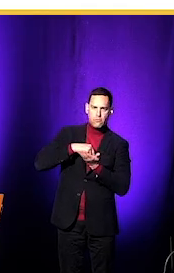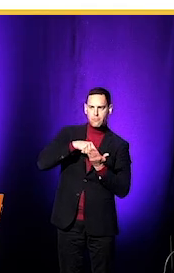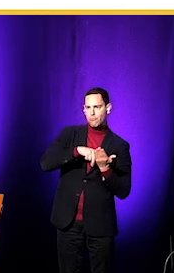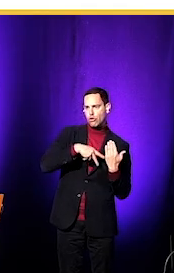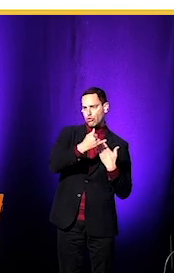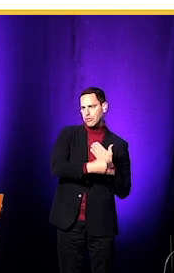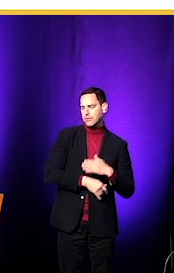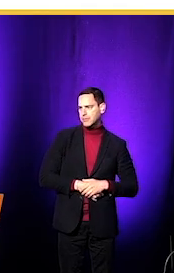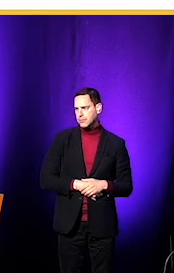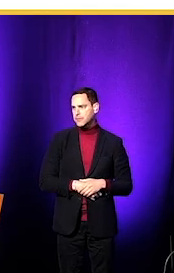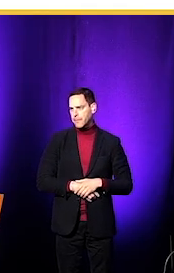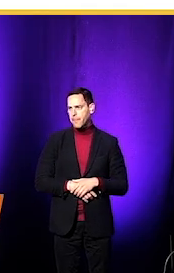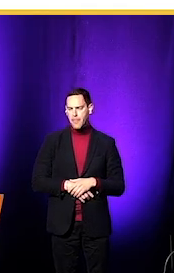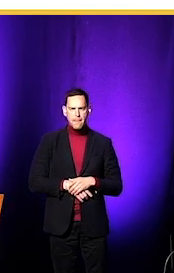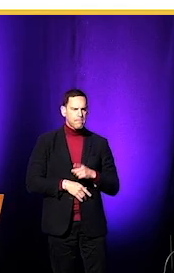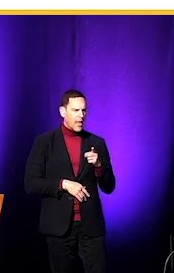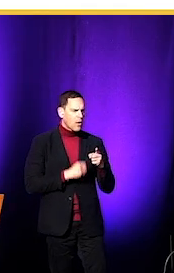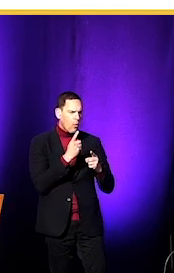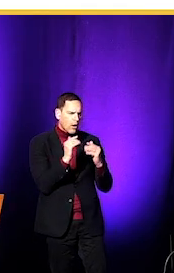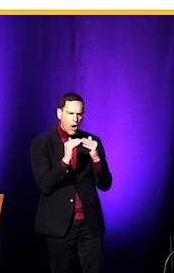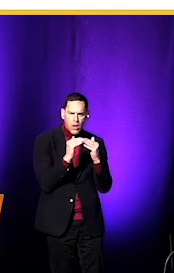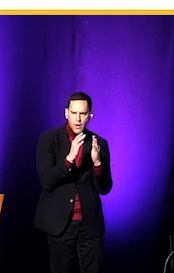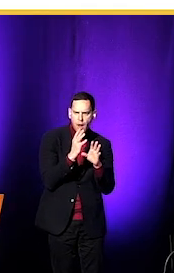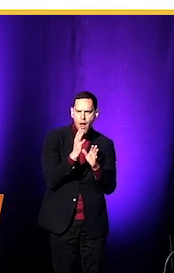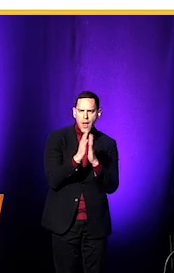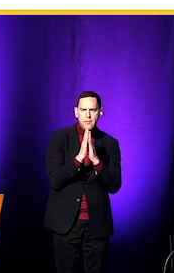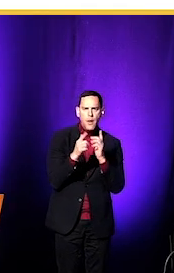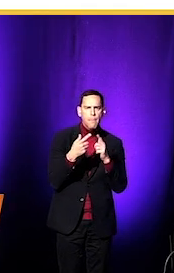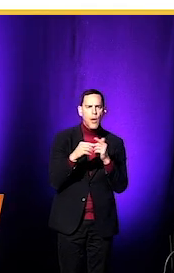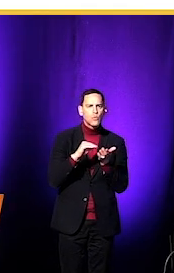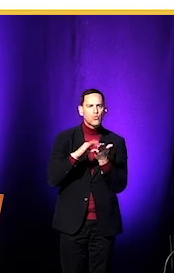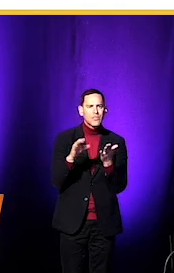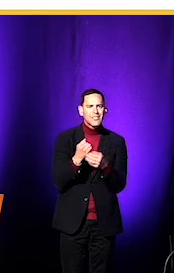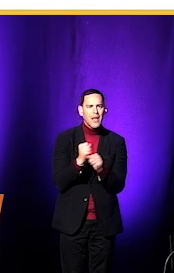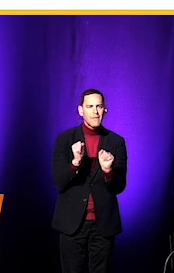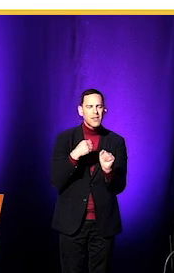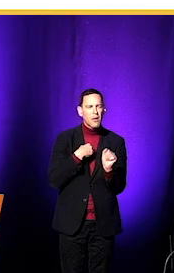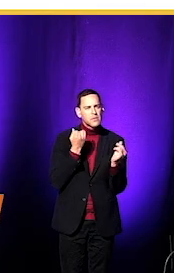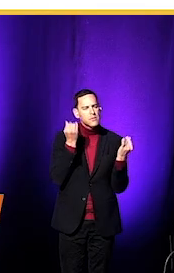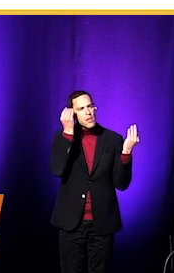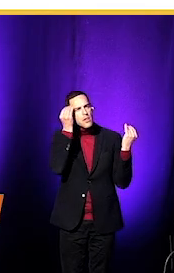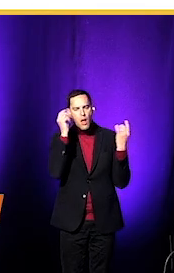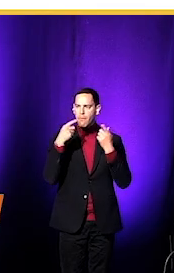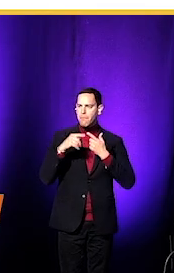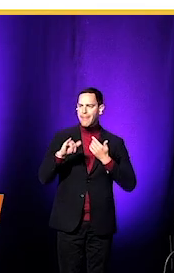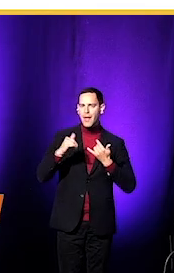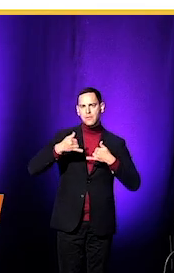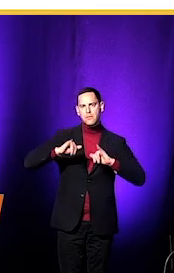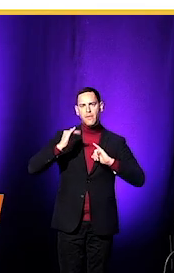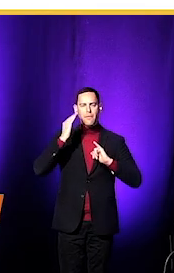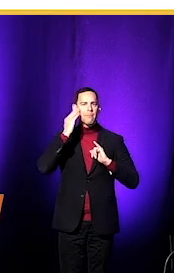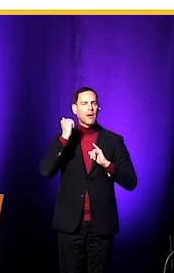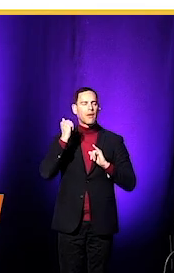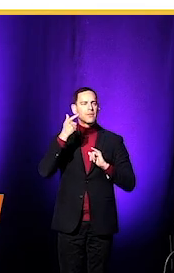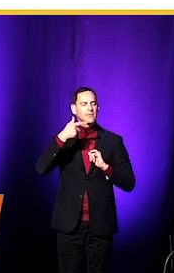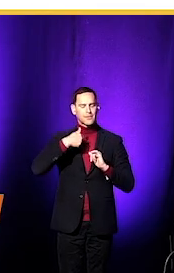about student safety, I'm still thinking about it so much because one of the ways I know is, that's why I love